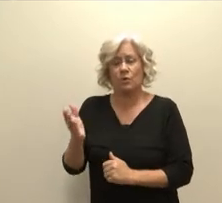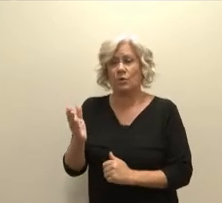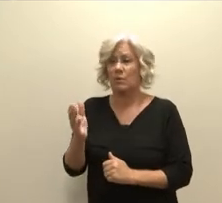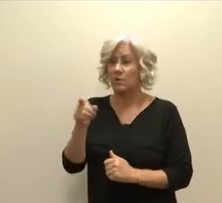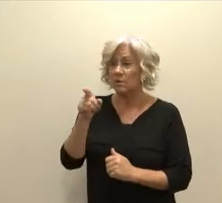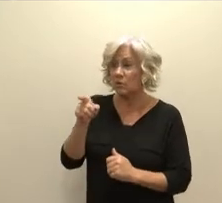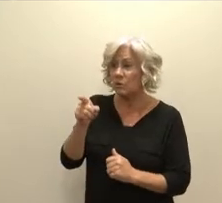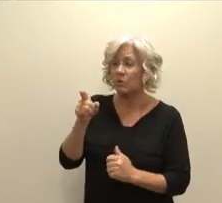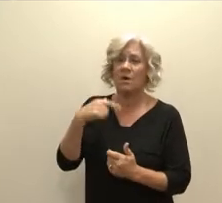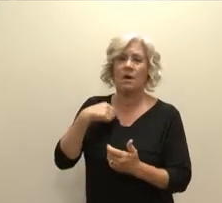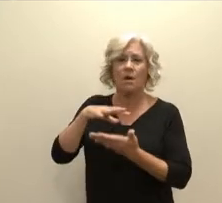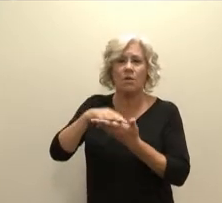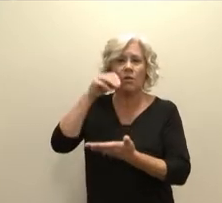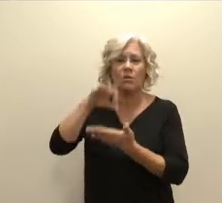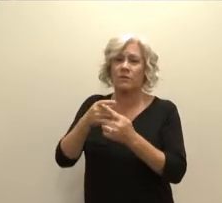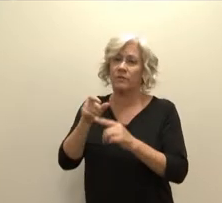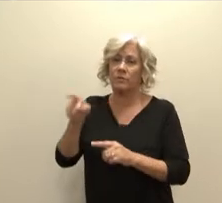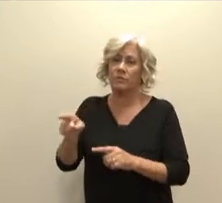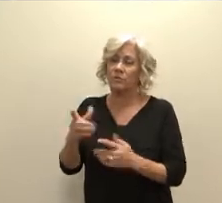you. Thank you.